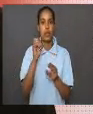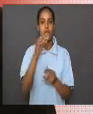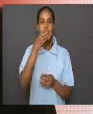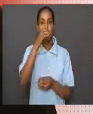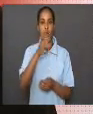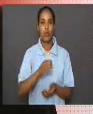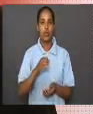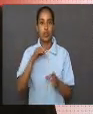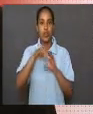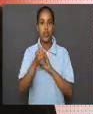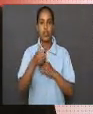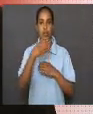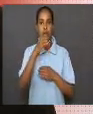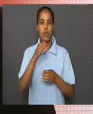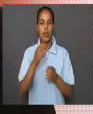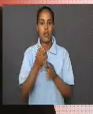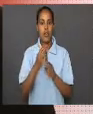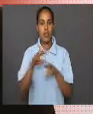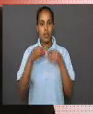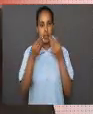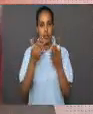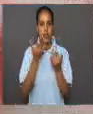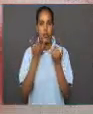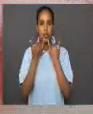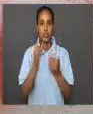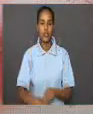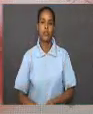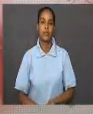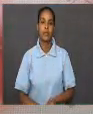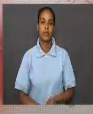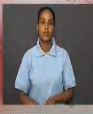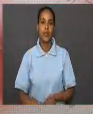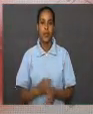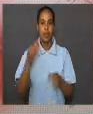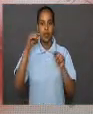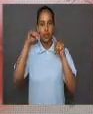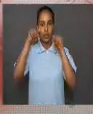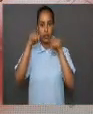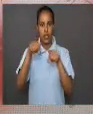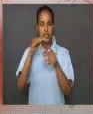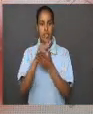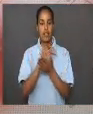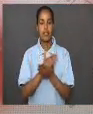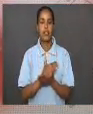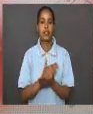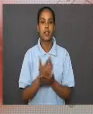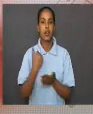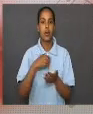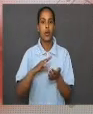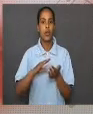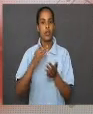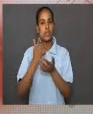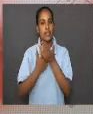solute in a solution from given information. In today's lesson, we